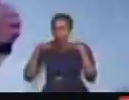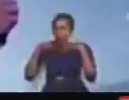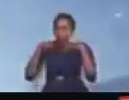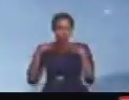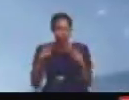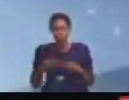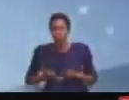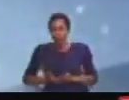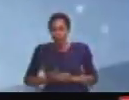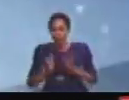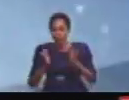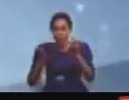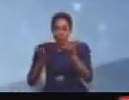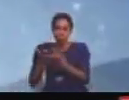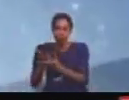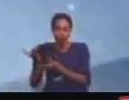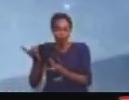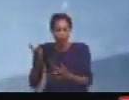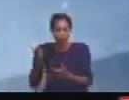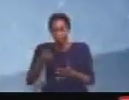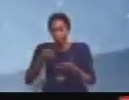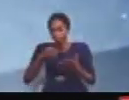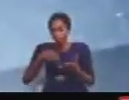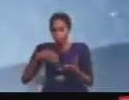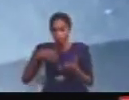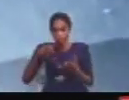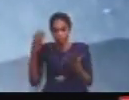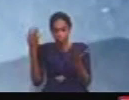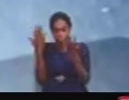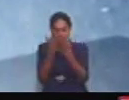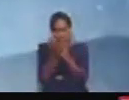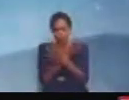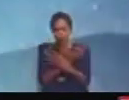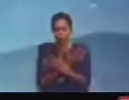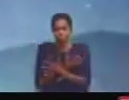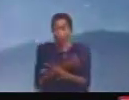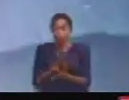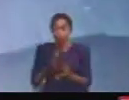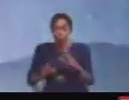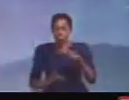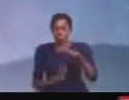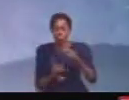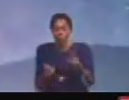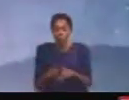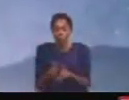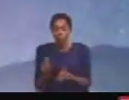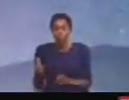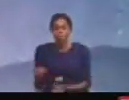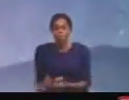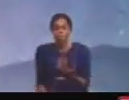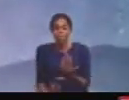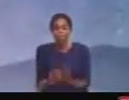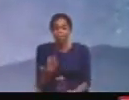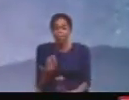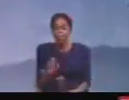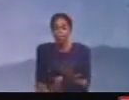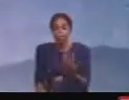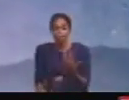stronghold, shine through the shadows, burn like a fire.